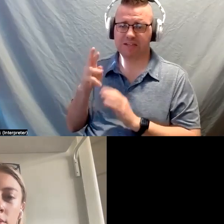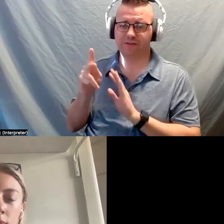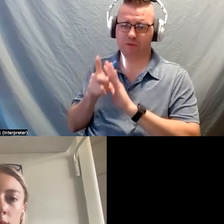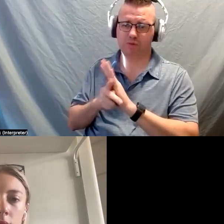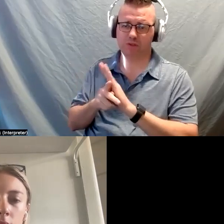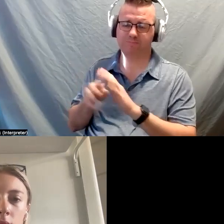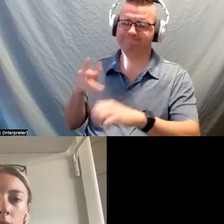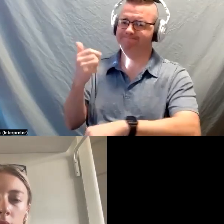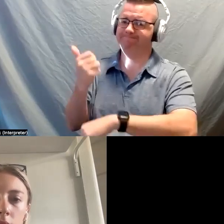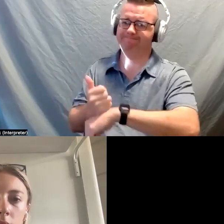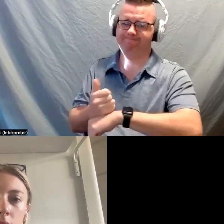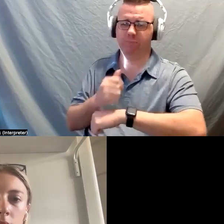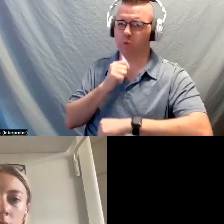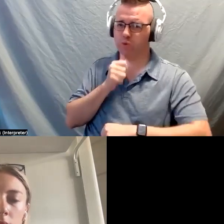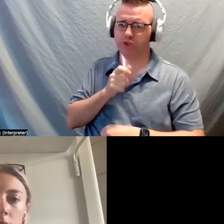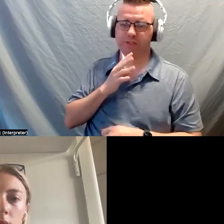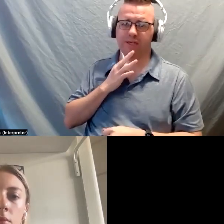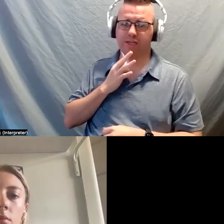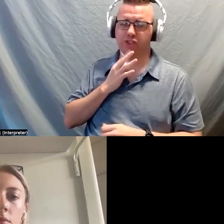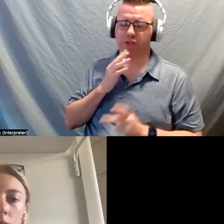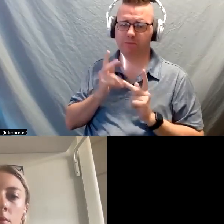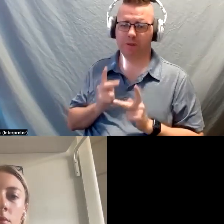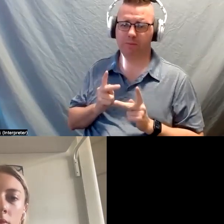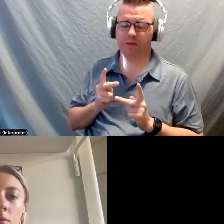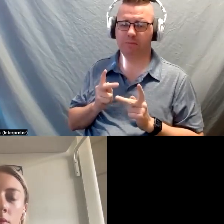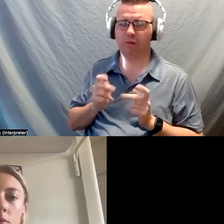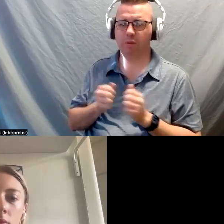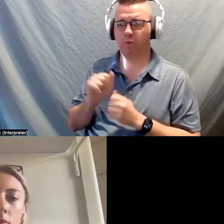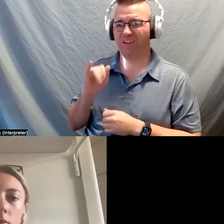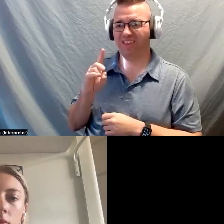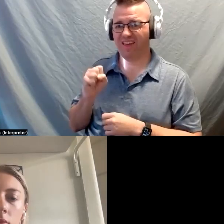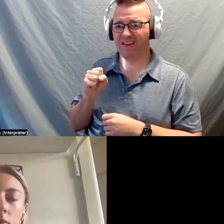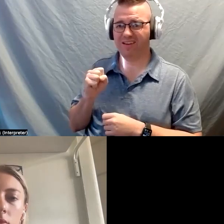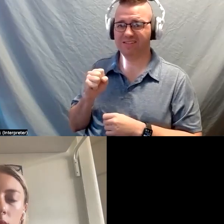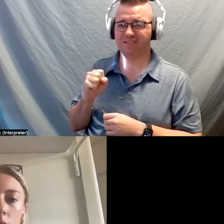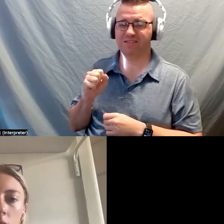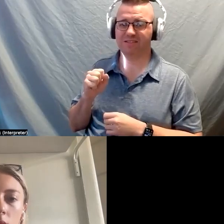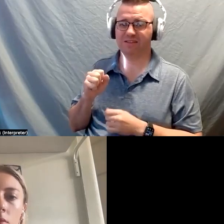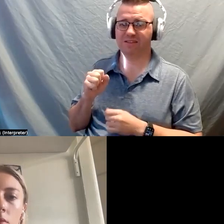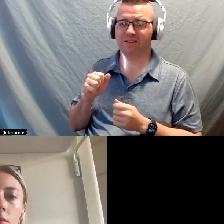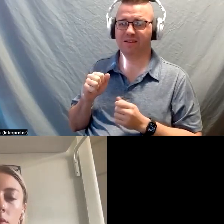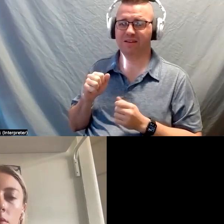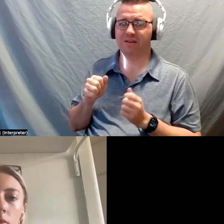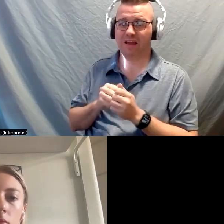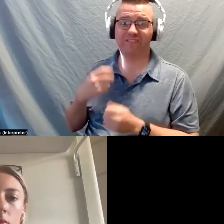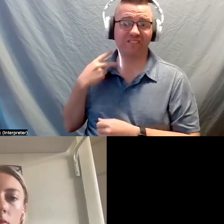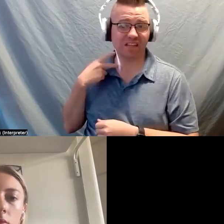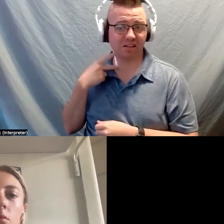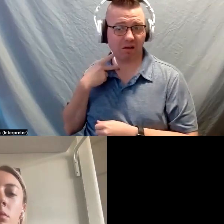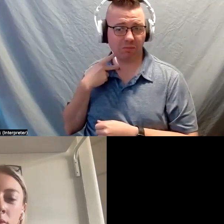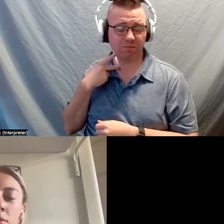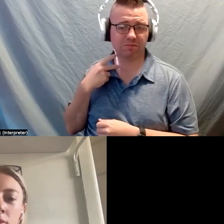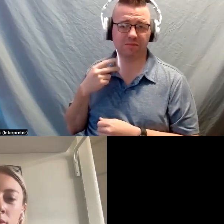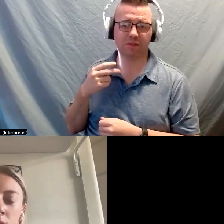asserted that we shouldn't talk about people with AIDS as victims, but we should talk about people with AIDS rather than AIDS